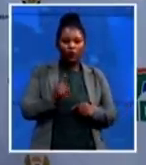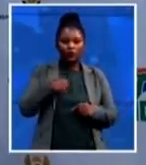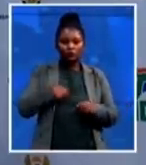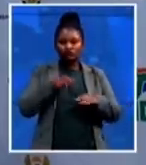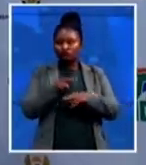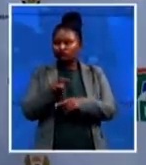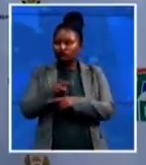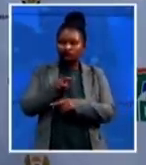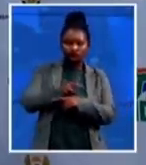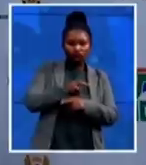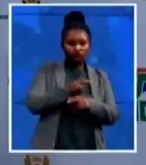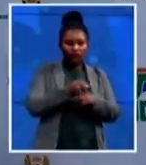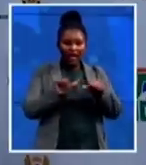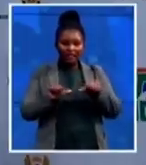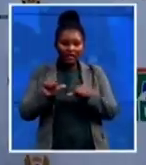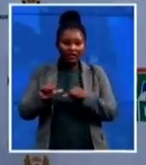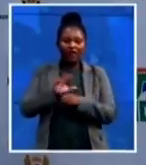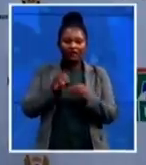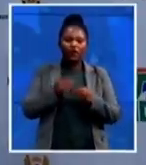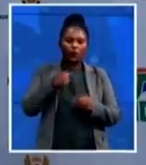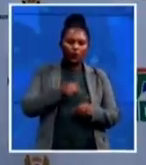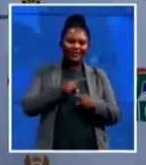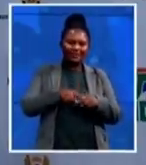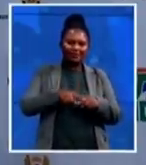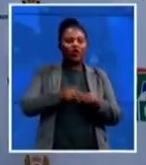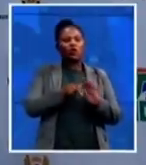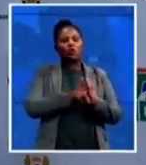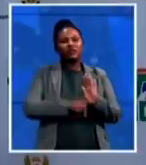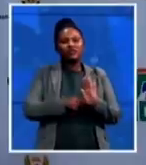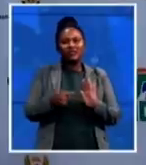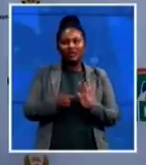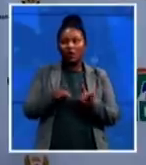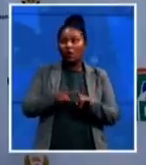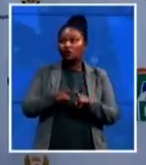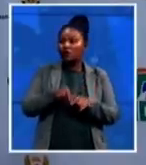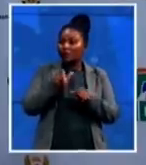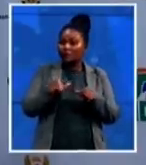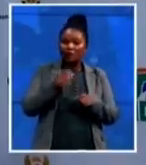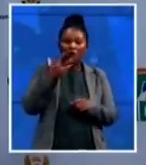On the unemployment, listen,